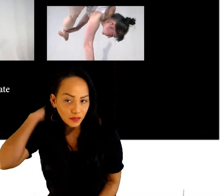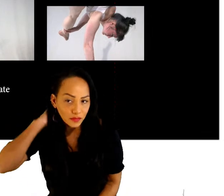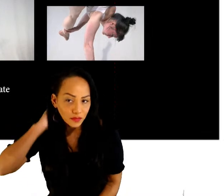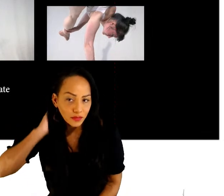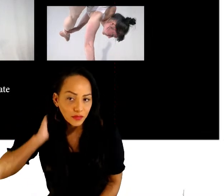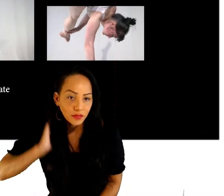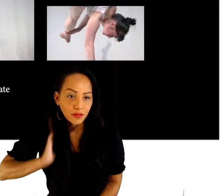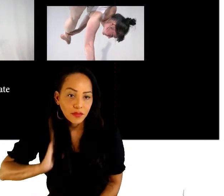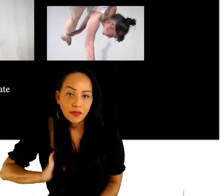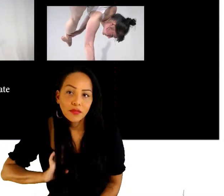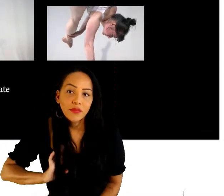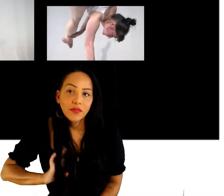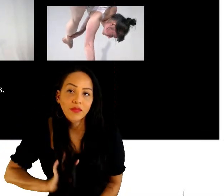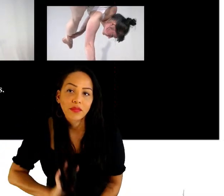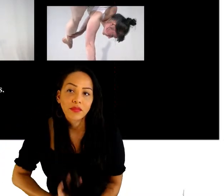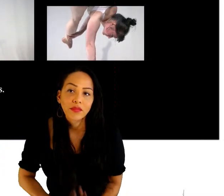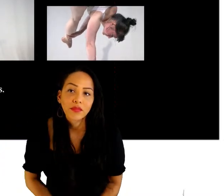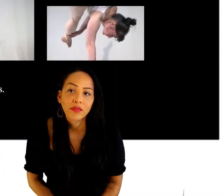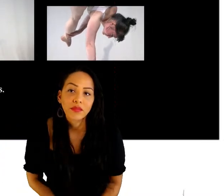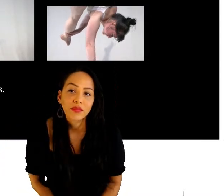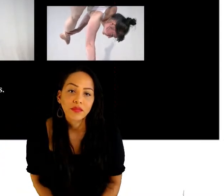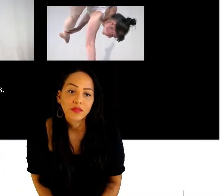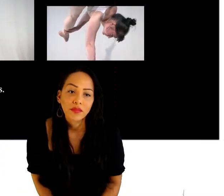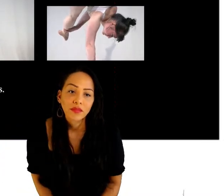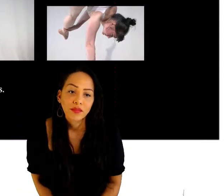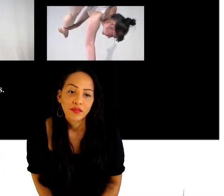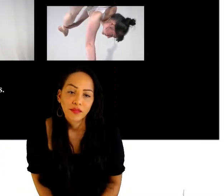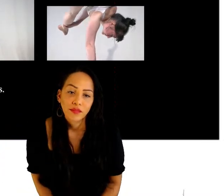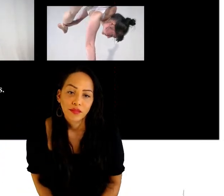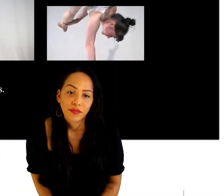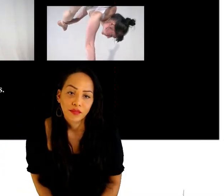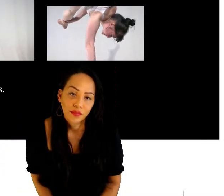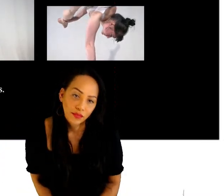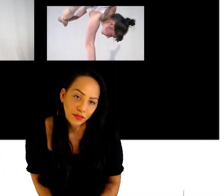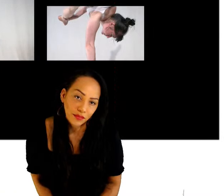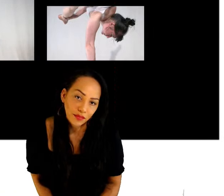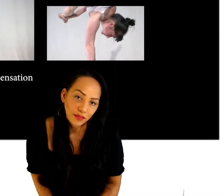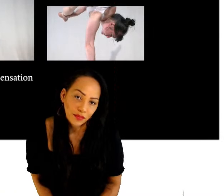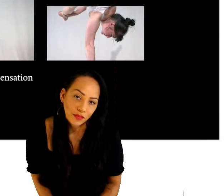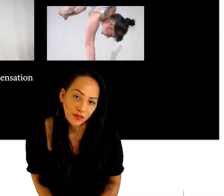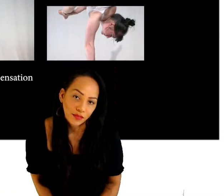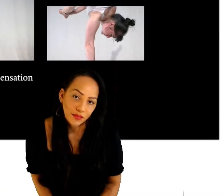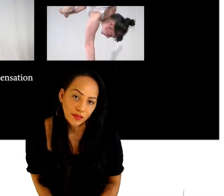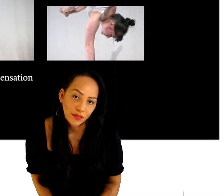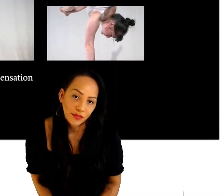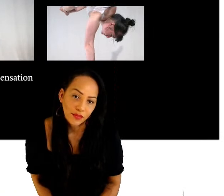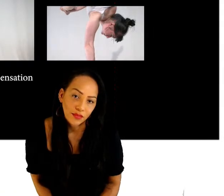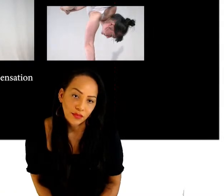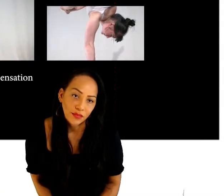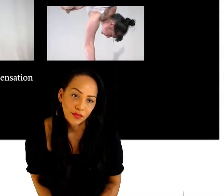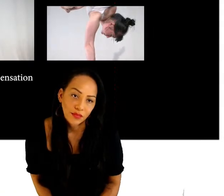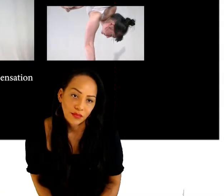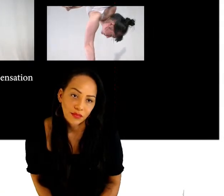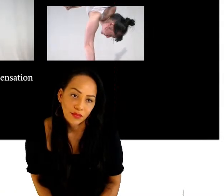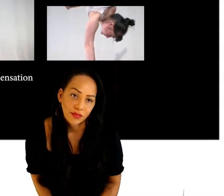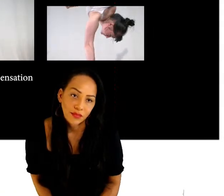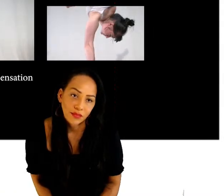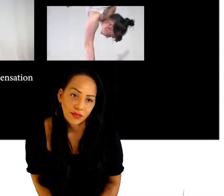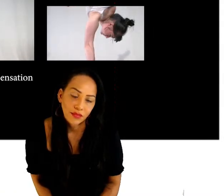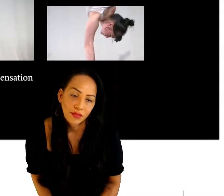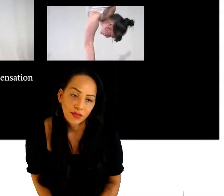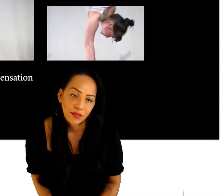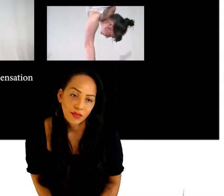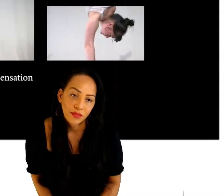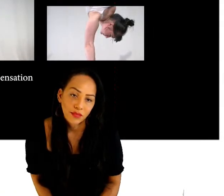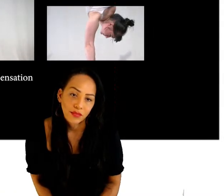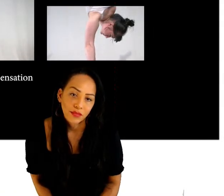Sometimes my hips rotate more than 180 degrees. My head-body pressure